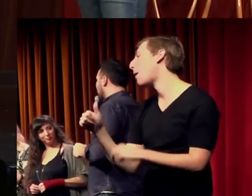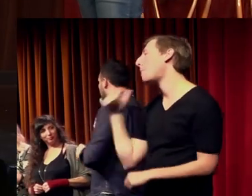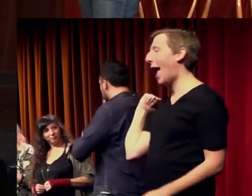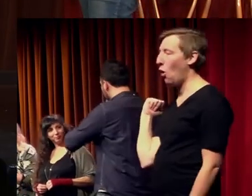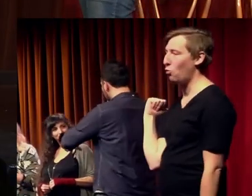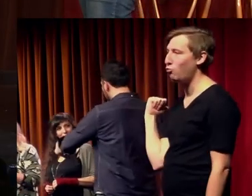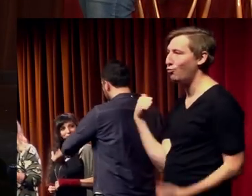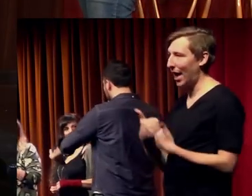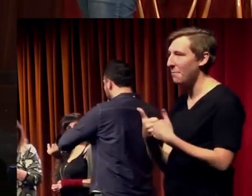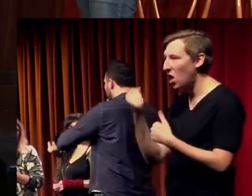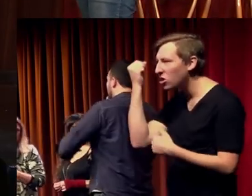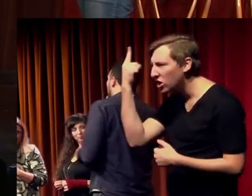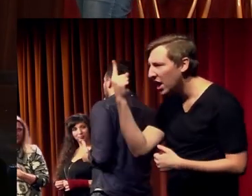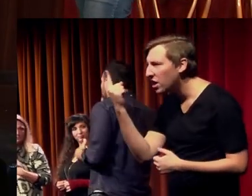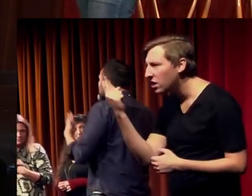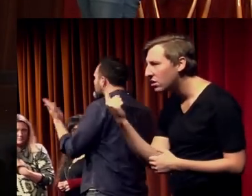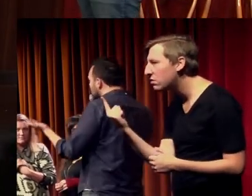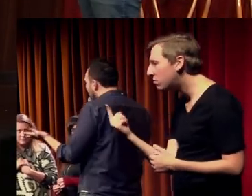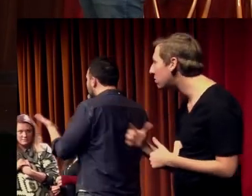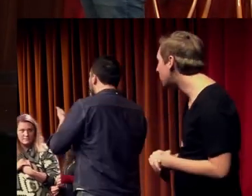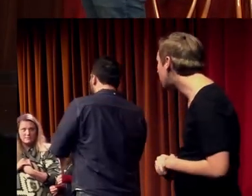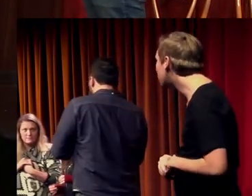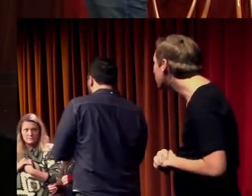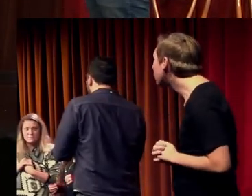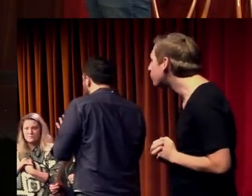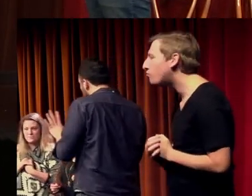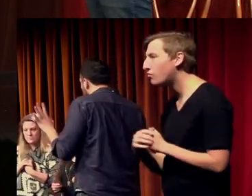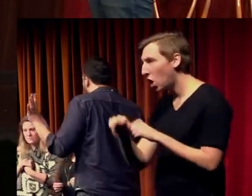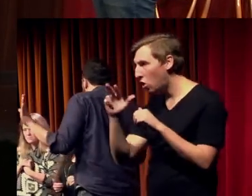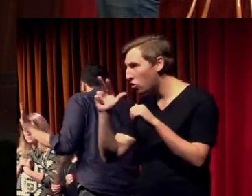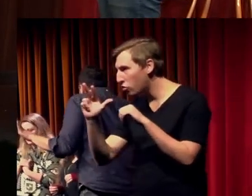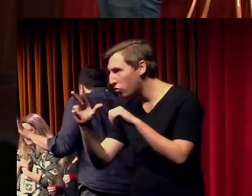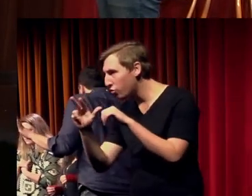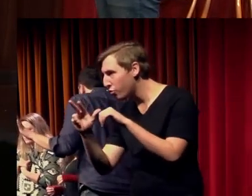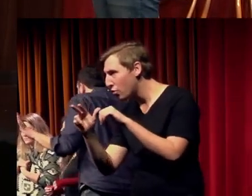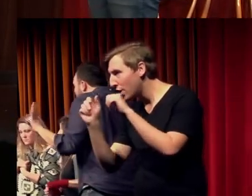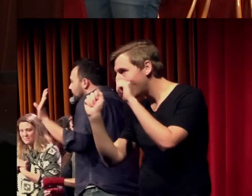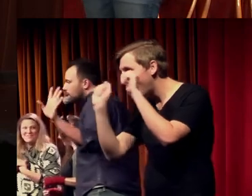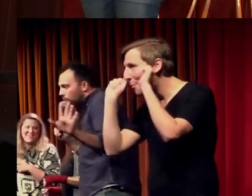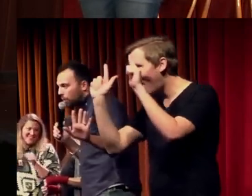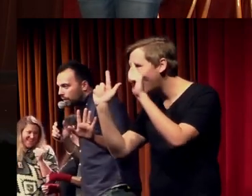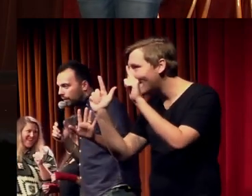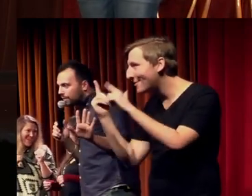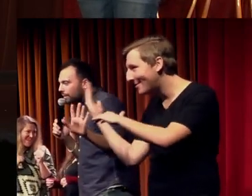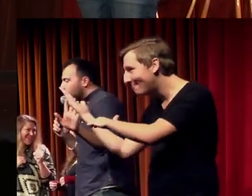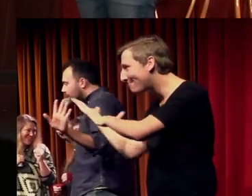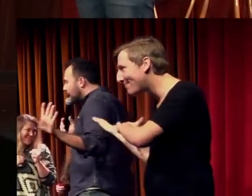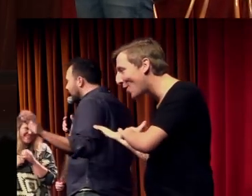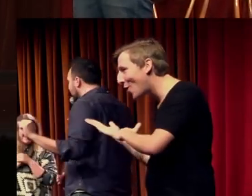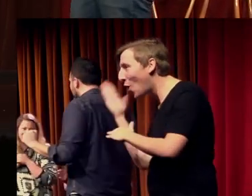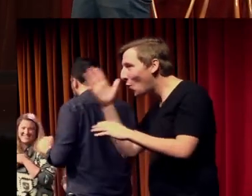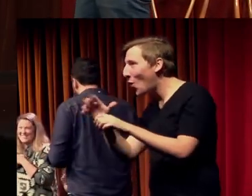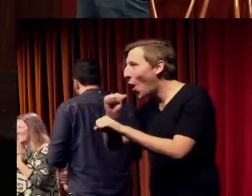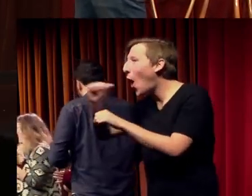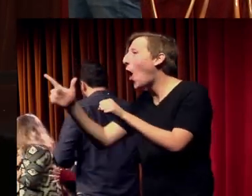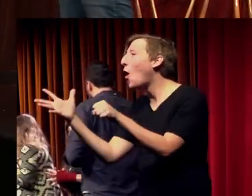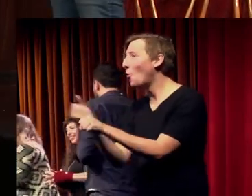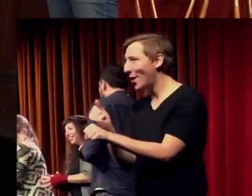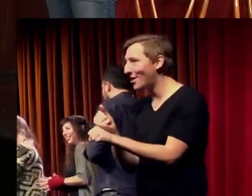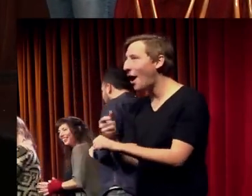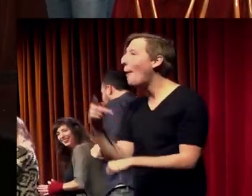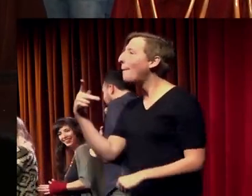kind of thing. Okay. Do you understand the game? Okay. There's three prizes to three of you, so you all win. This is Portland. Okay.